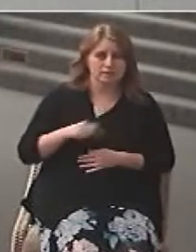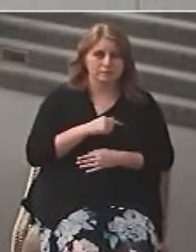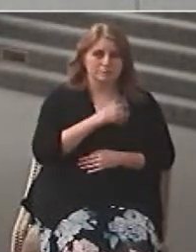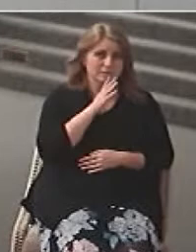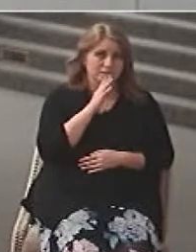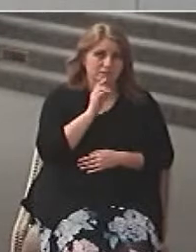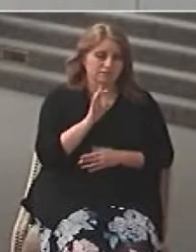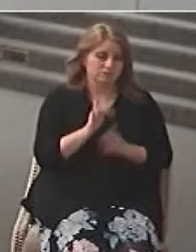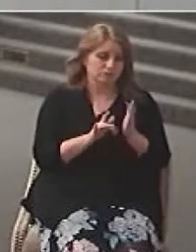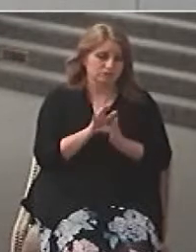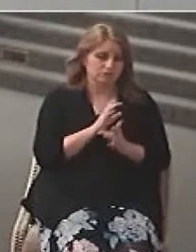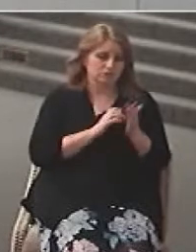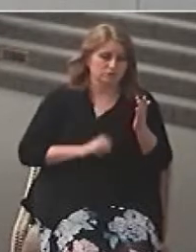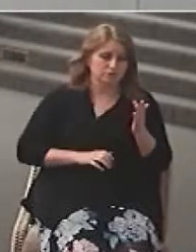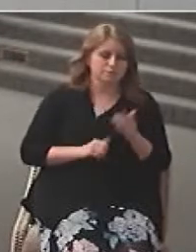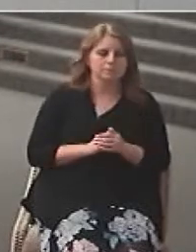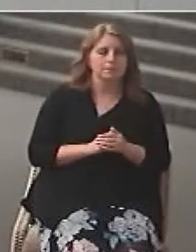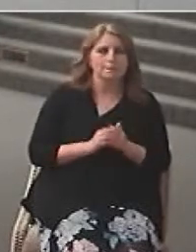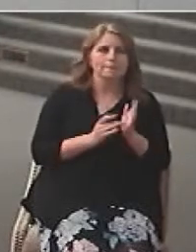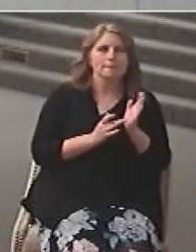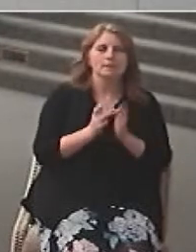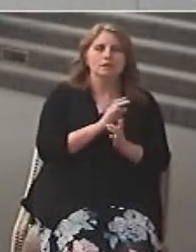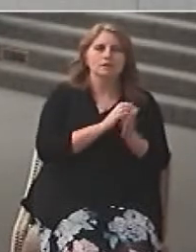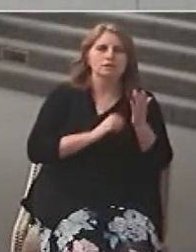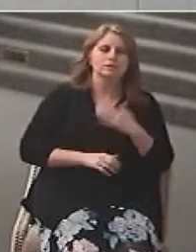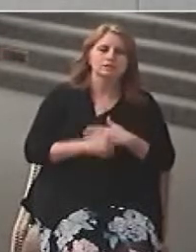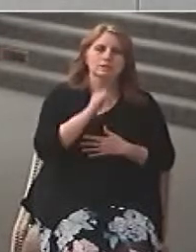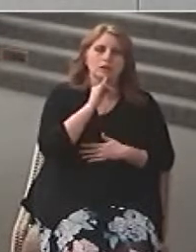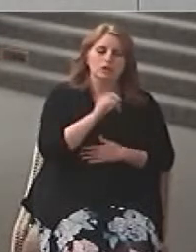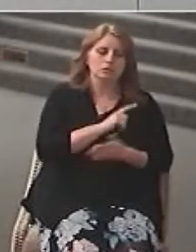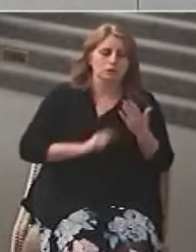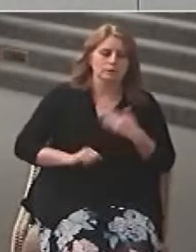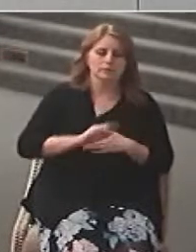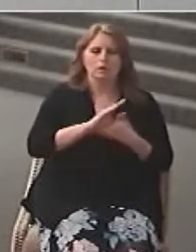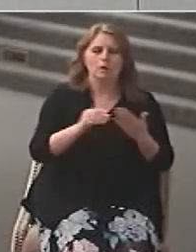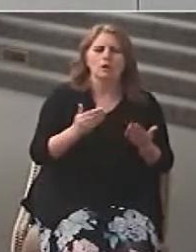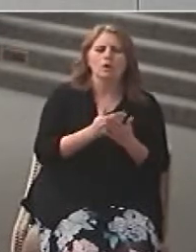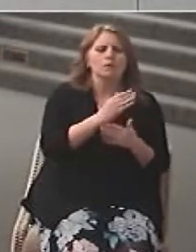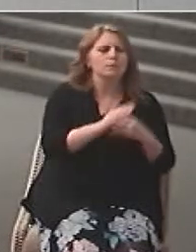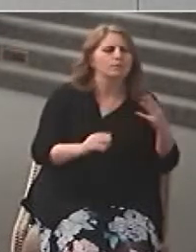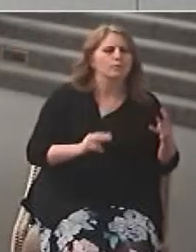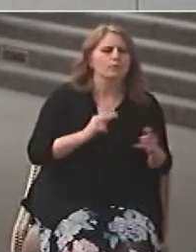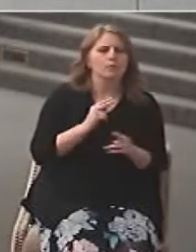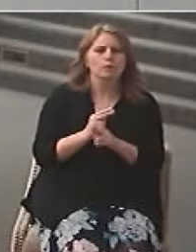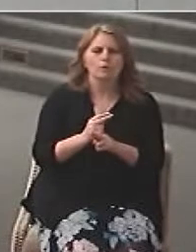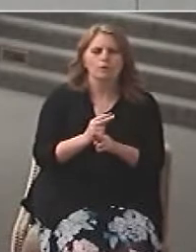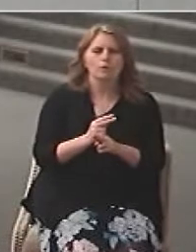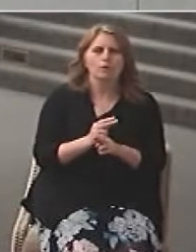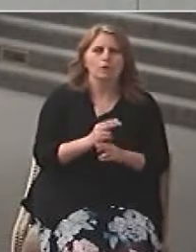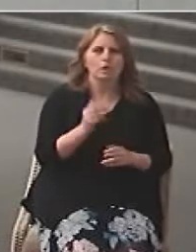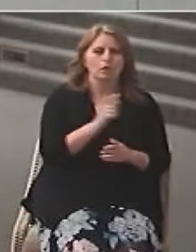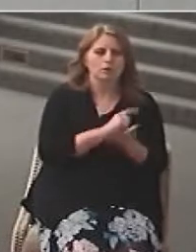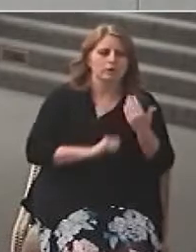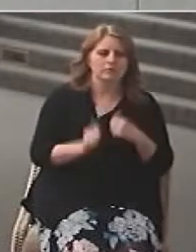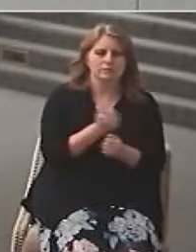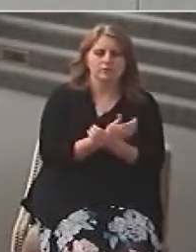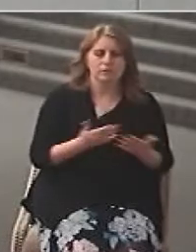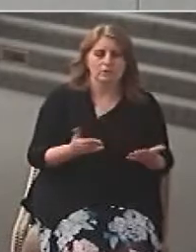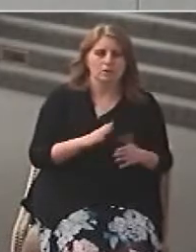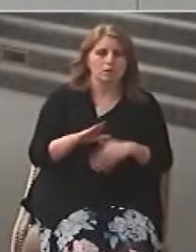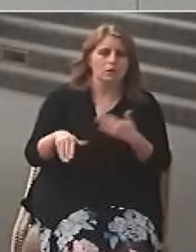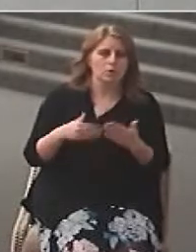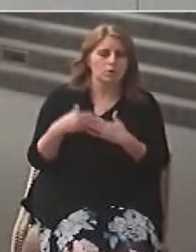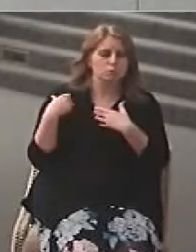Christ. Jesus Christ is Lord of the entire universe, Lord of everything,